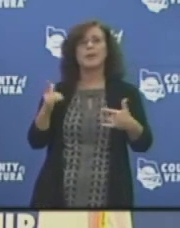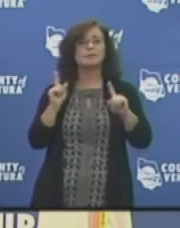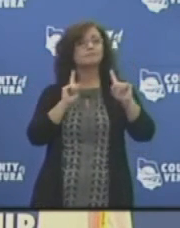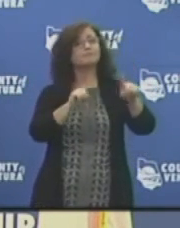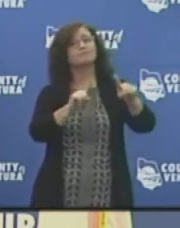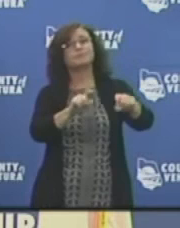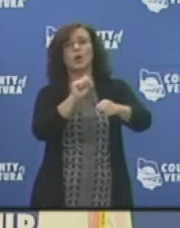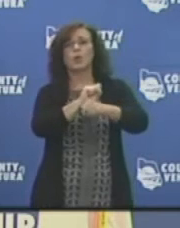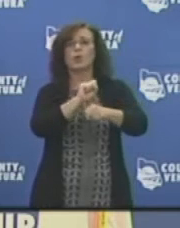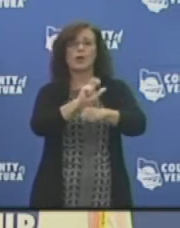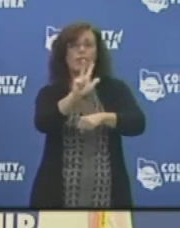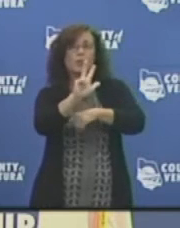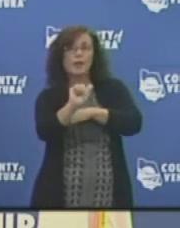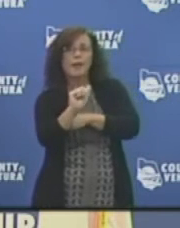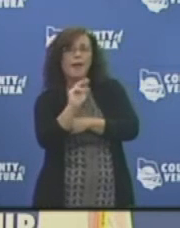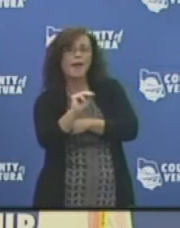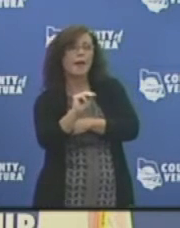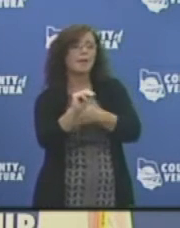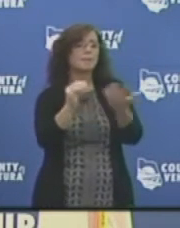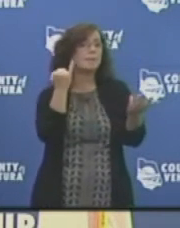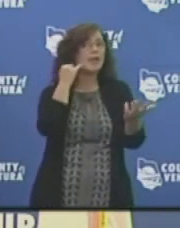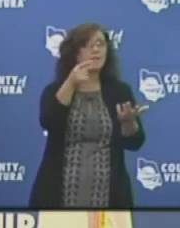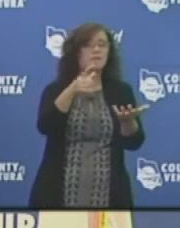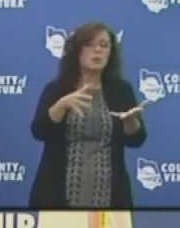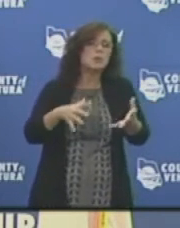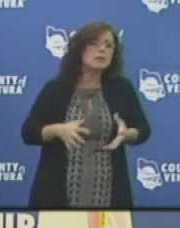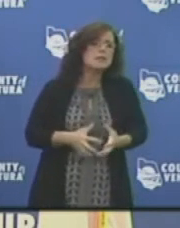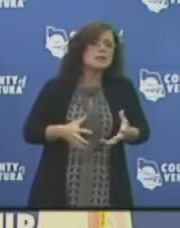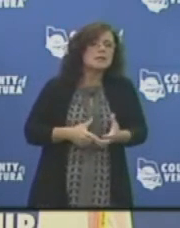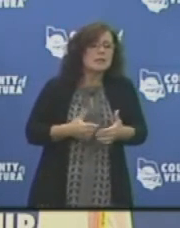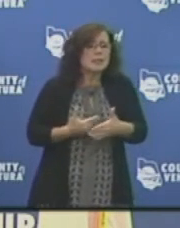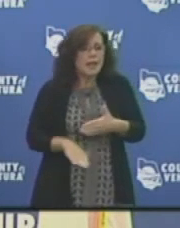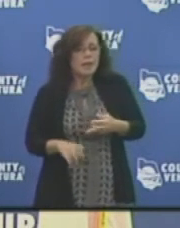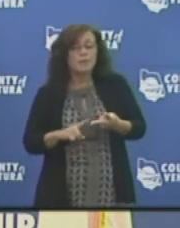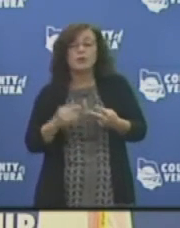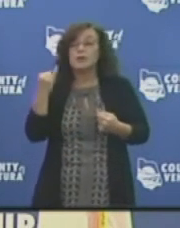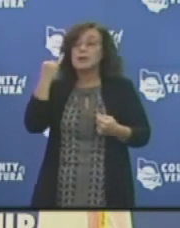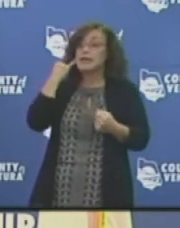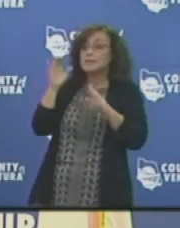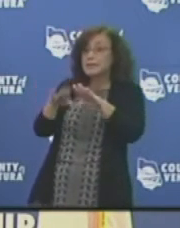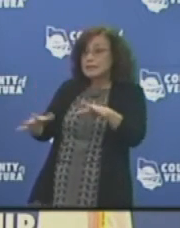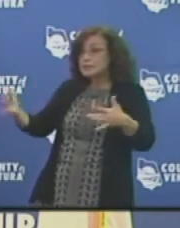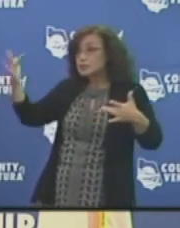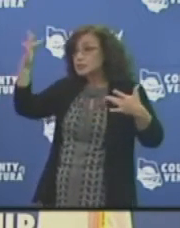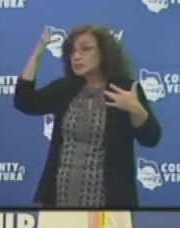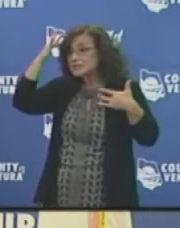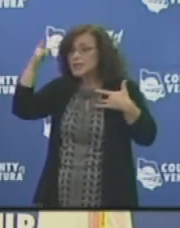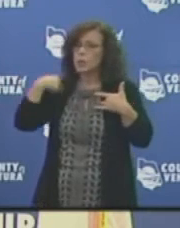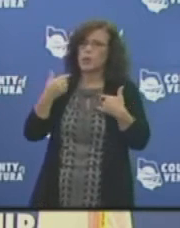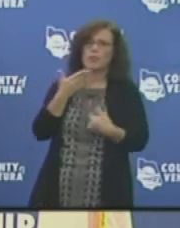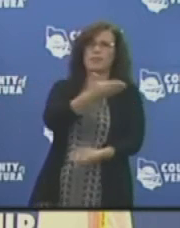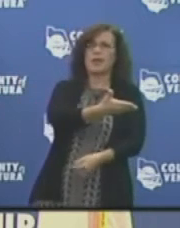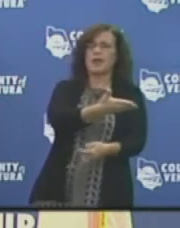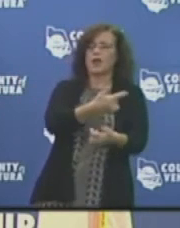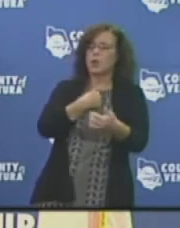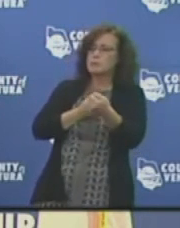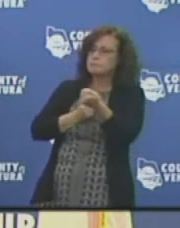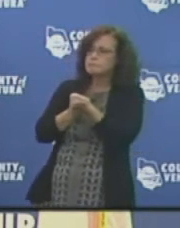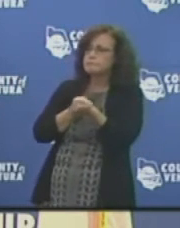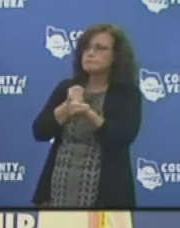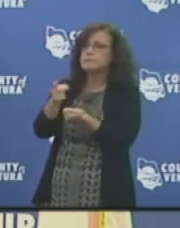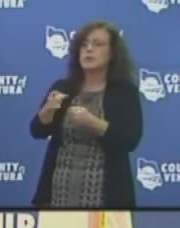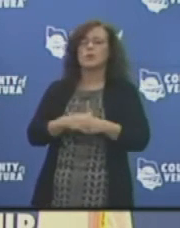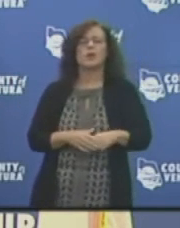We're there for you at 4 in the morning when your child has appendicitis. We're there for you when you